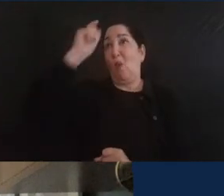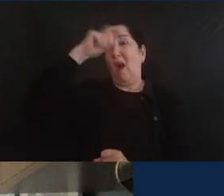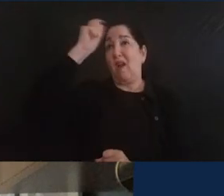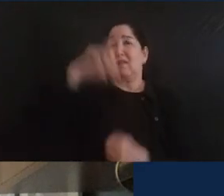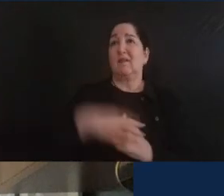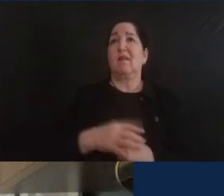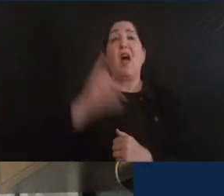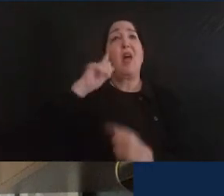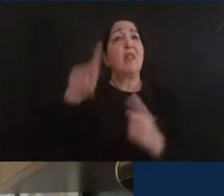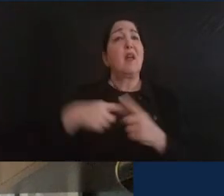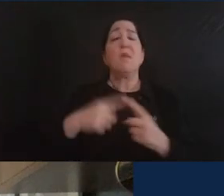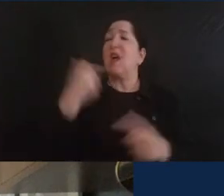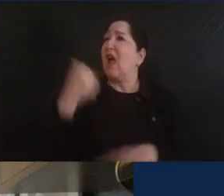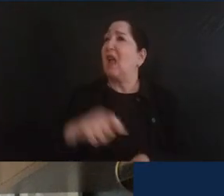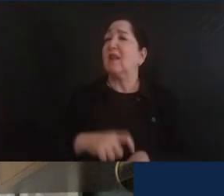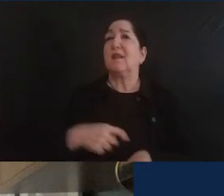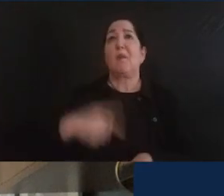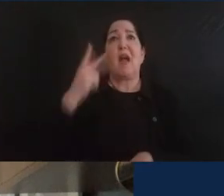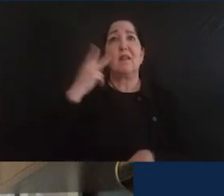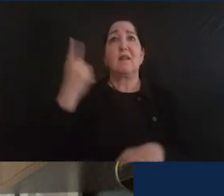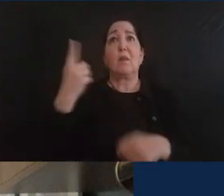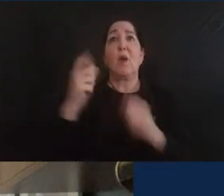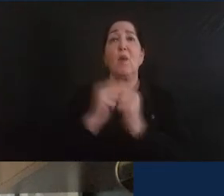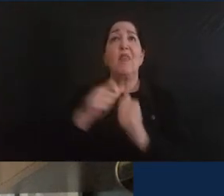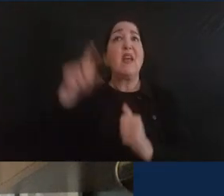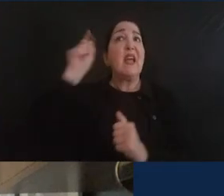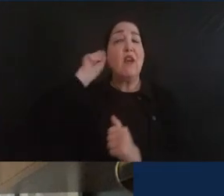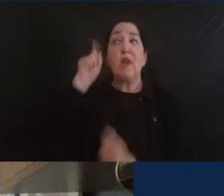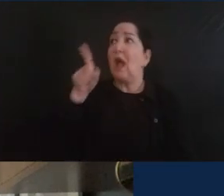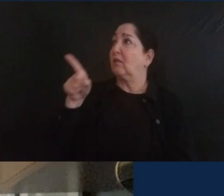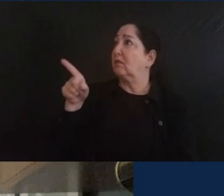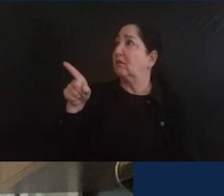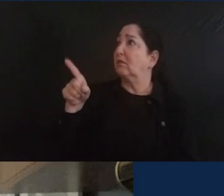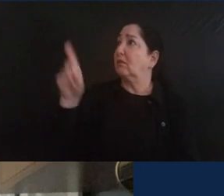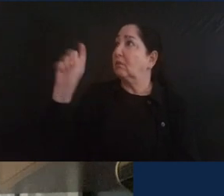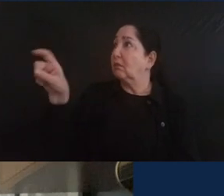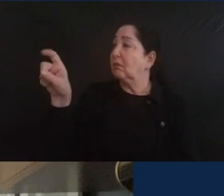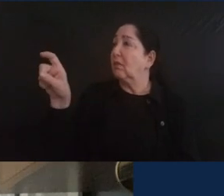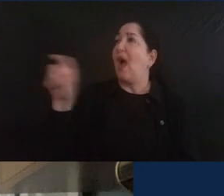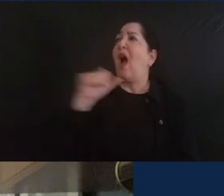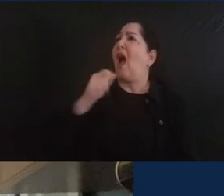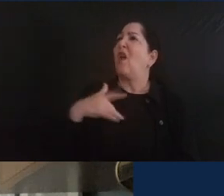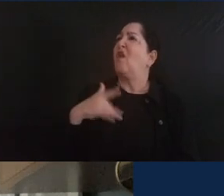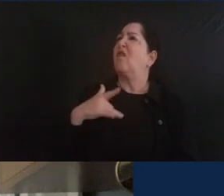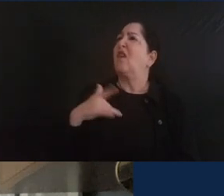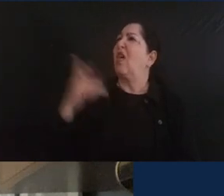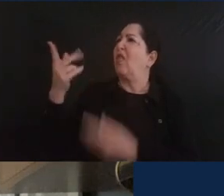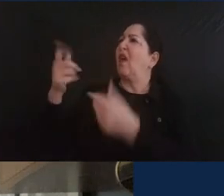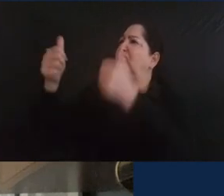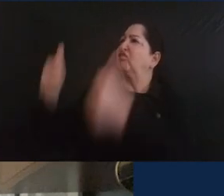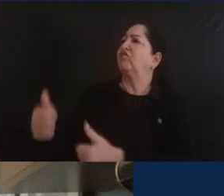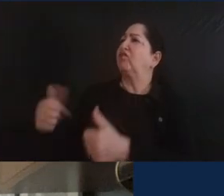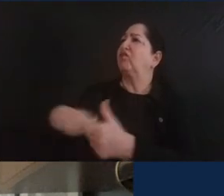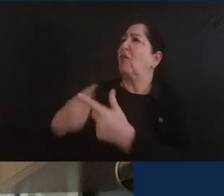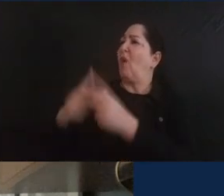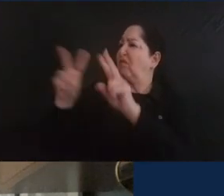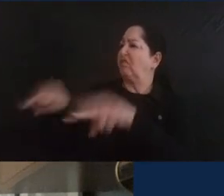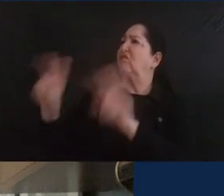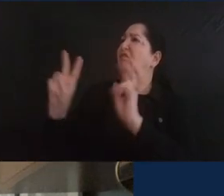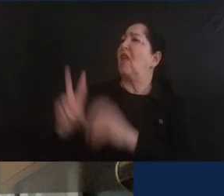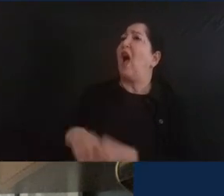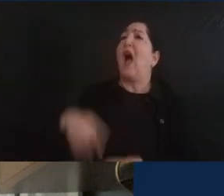feel wise. I think about how anytime I see someone with a hearing aid, I don't believe that they are unworthy or less